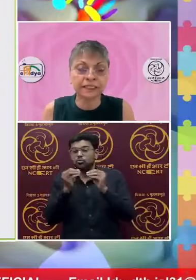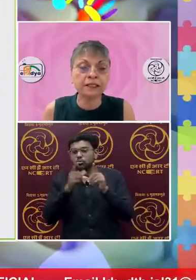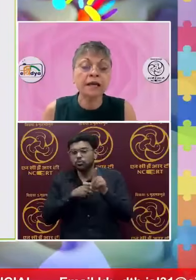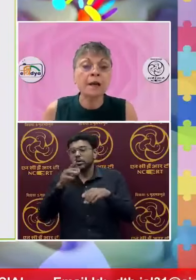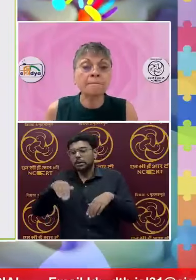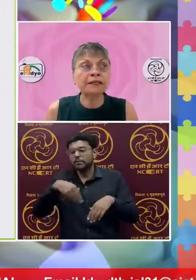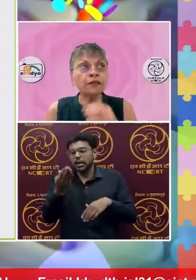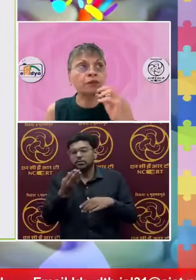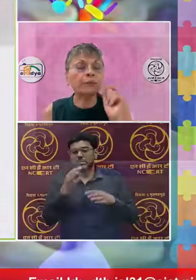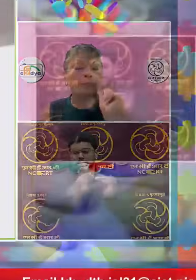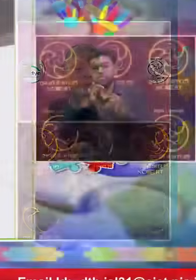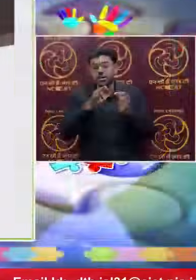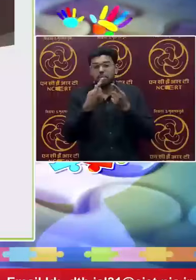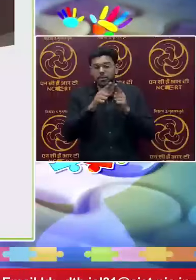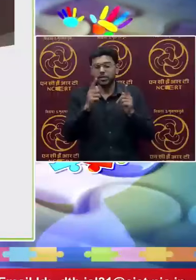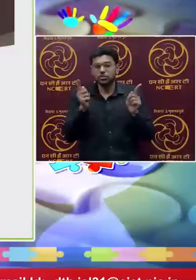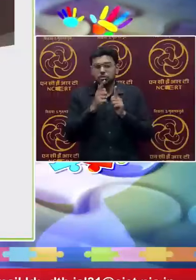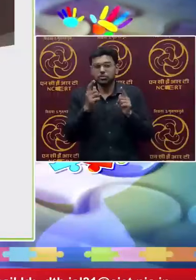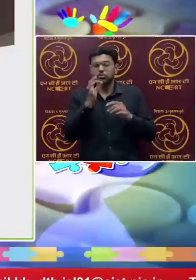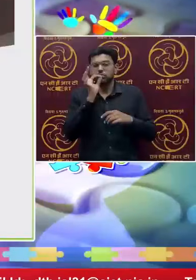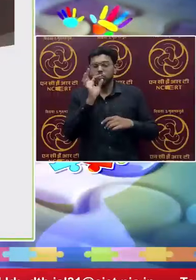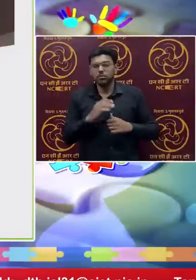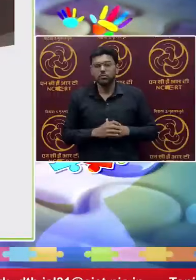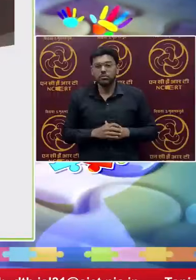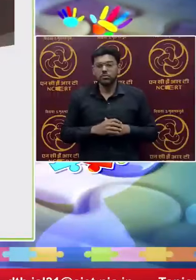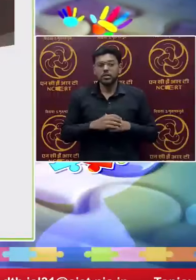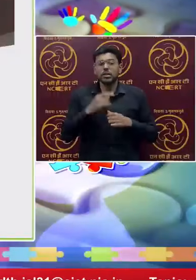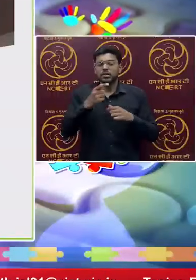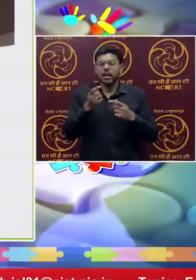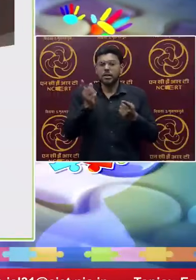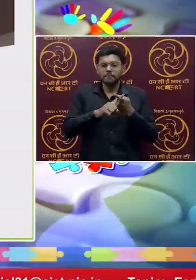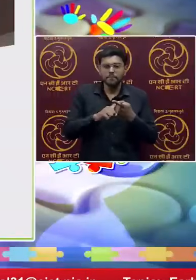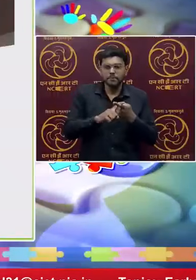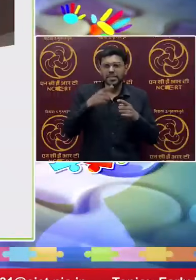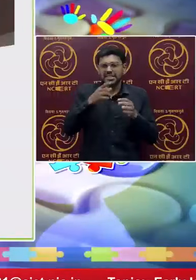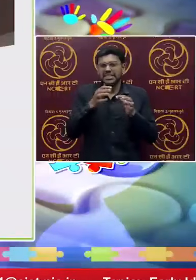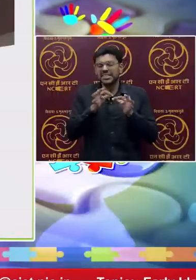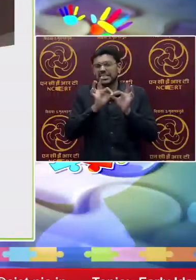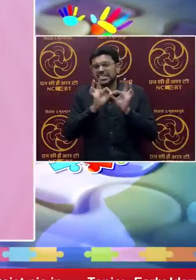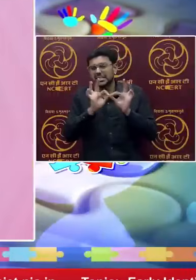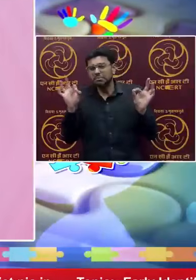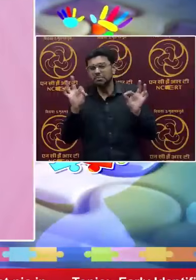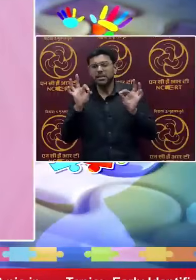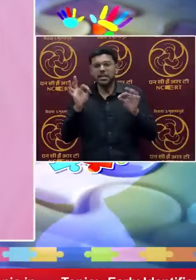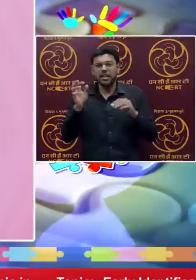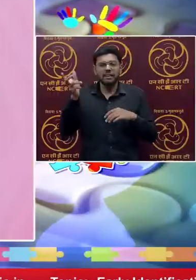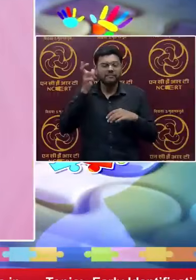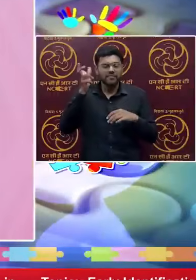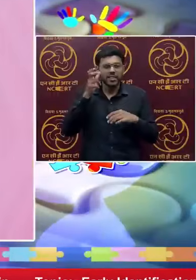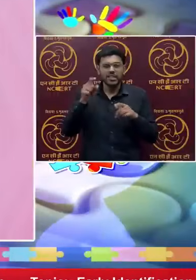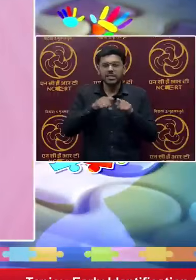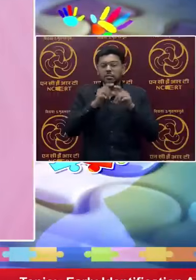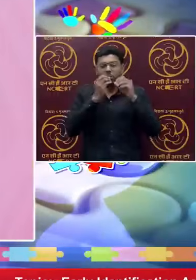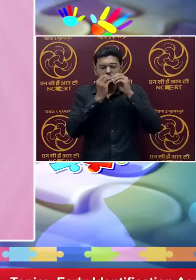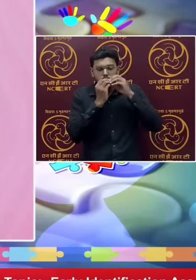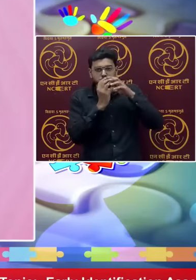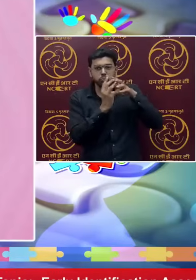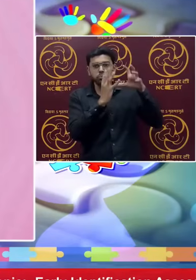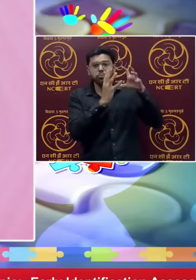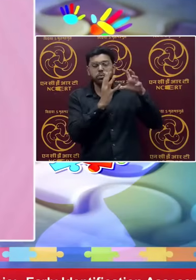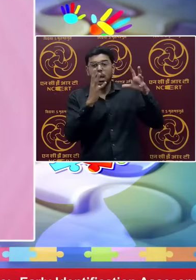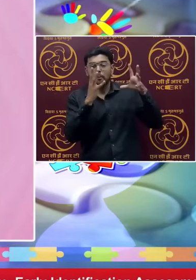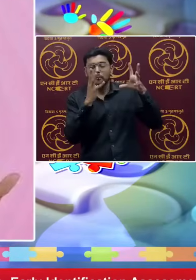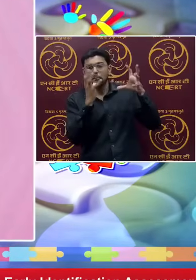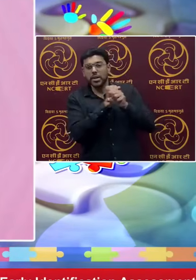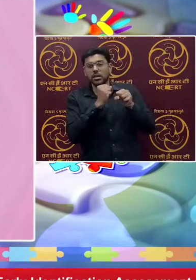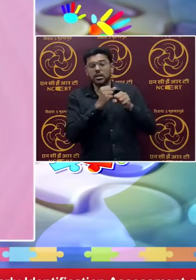much detail. But you know, they can often be bothered by very simple everyday noises, like balloon bursting.